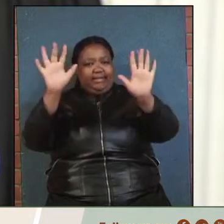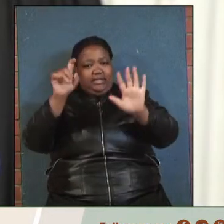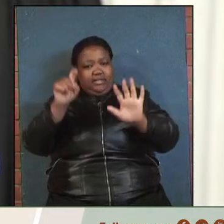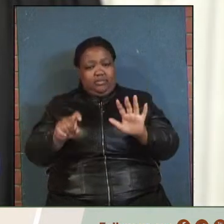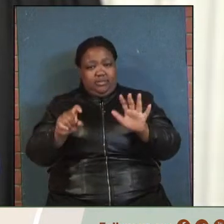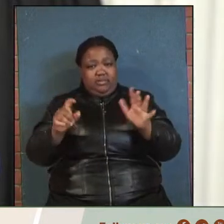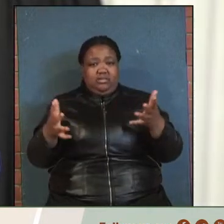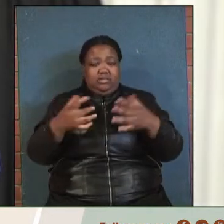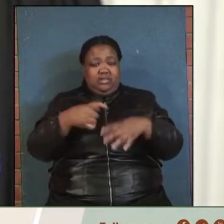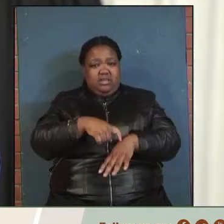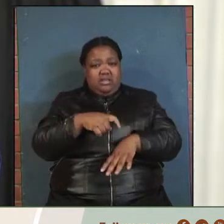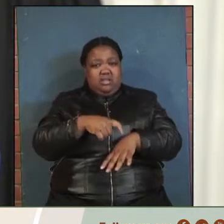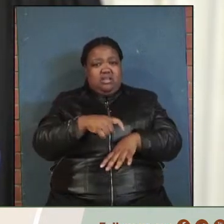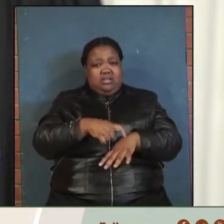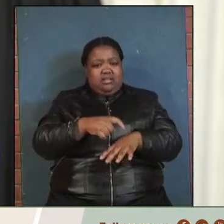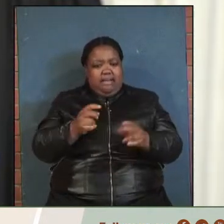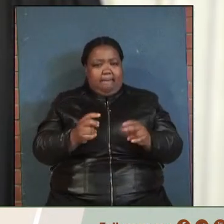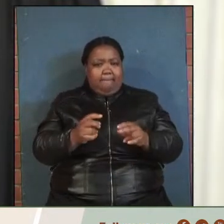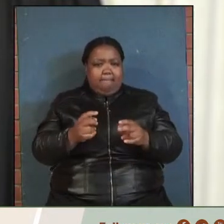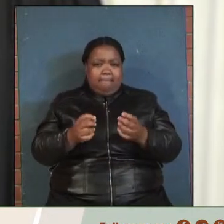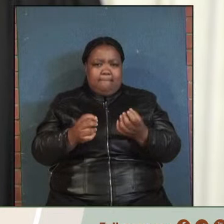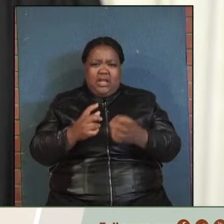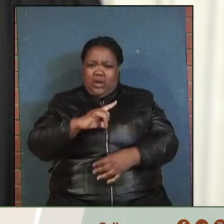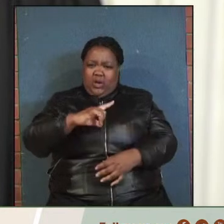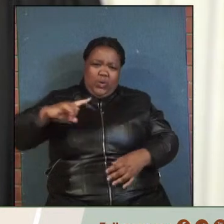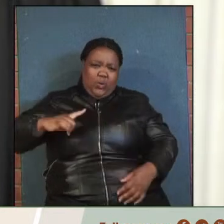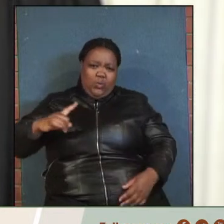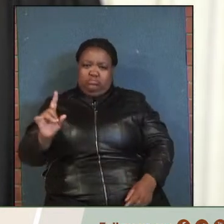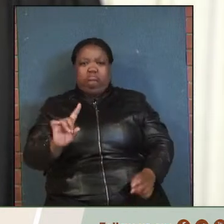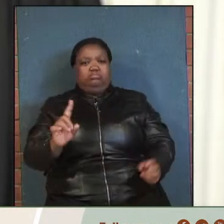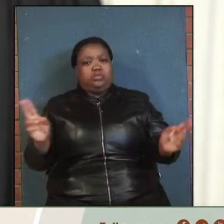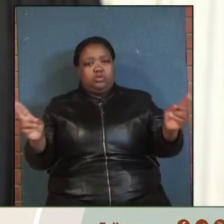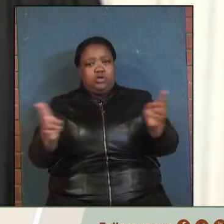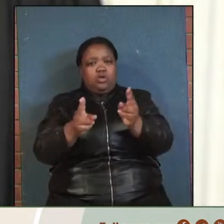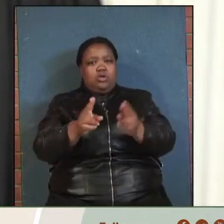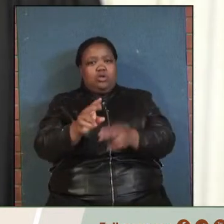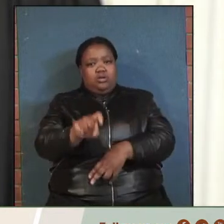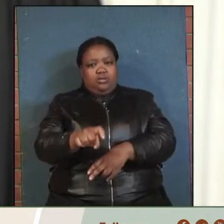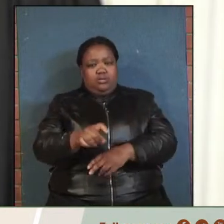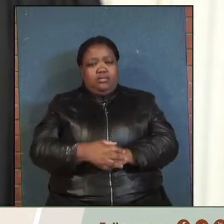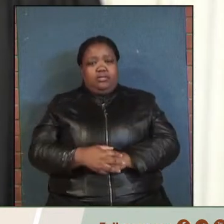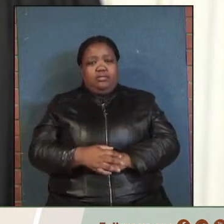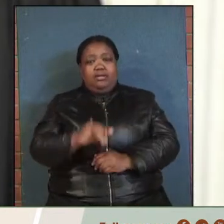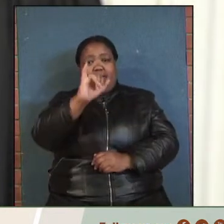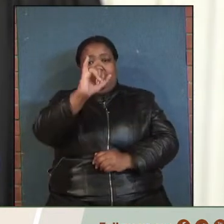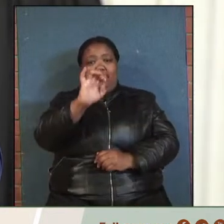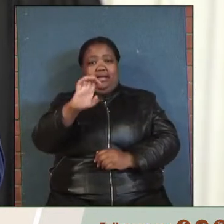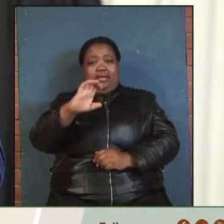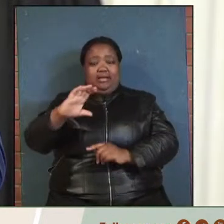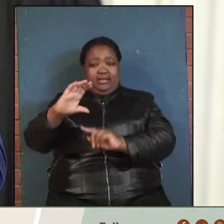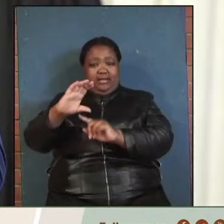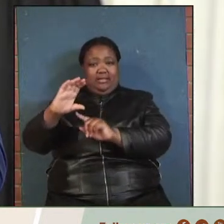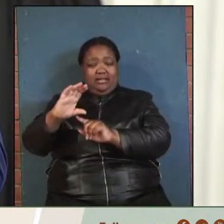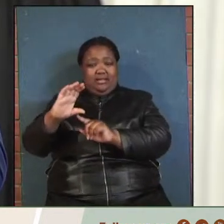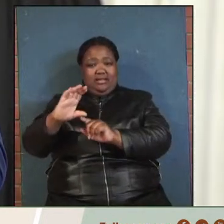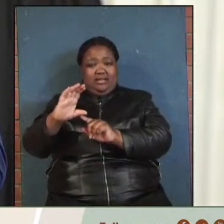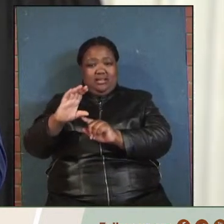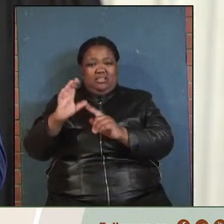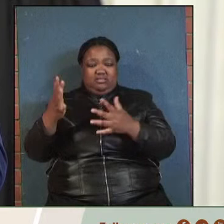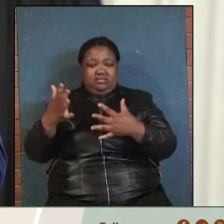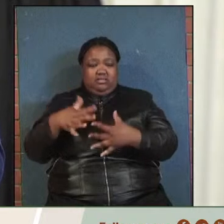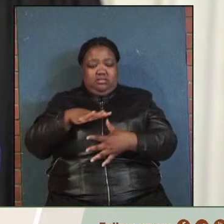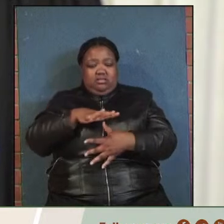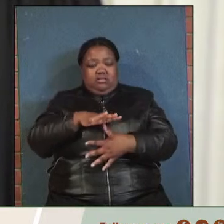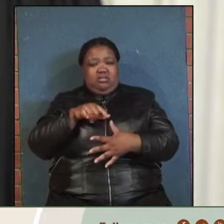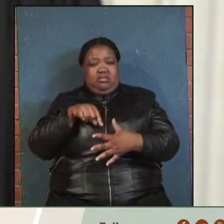of as short as possible. Now, as the IEC, one of our main key